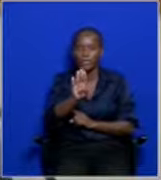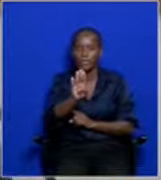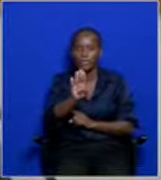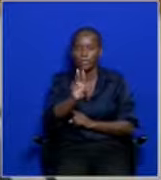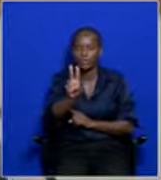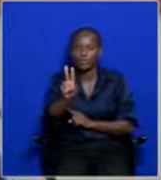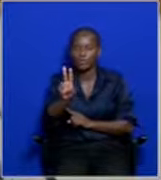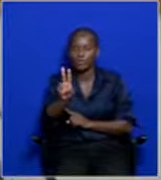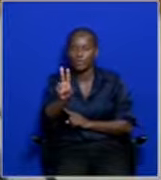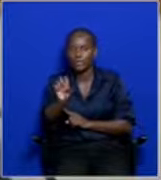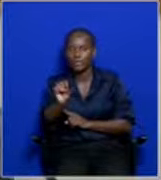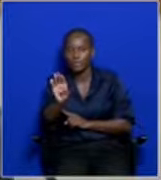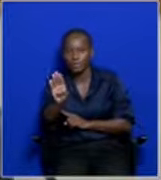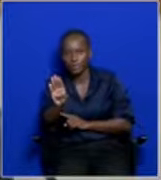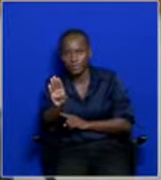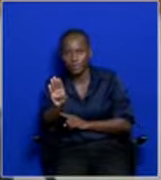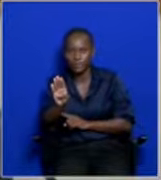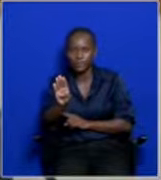And that